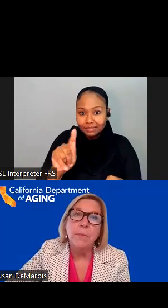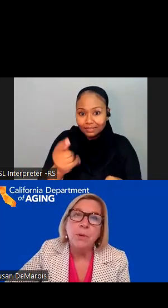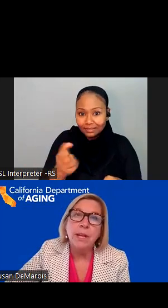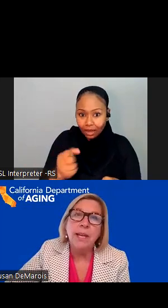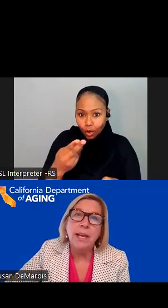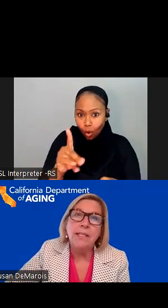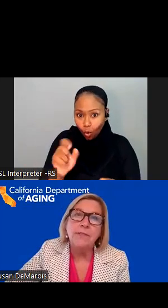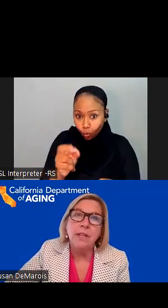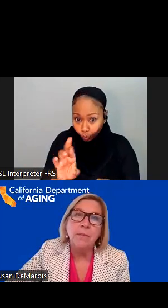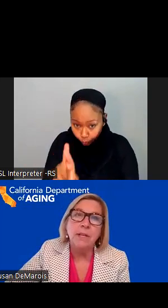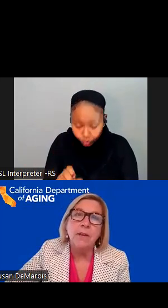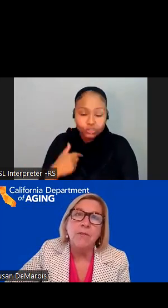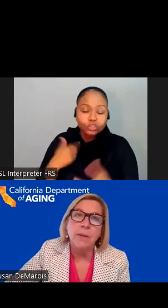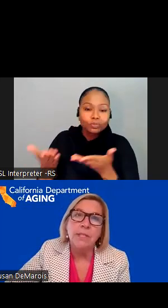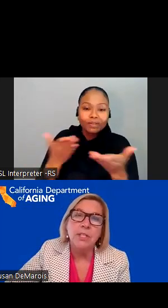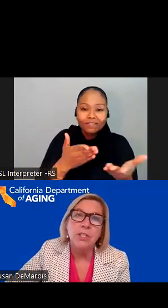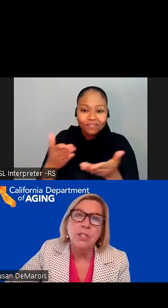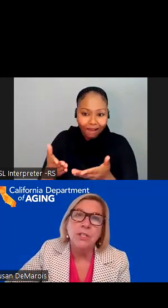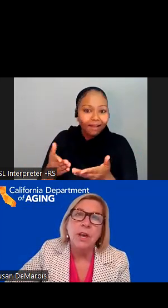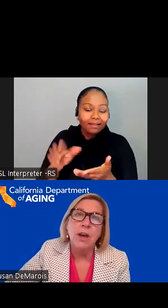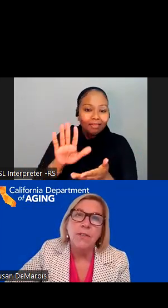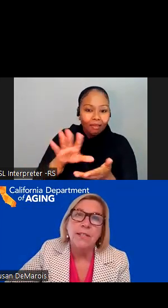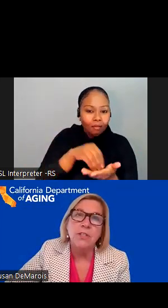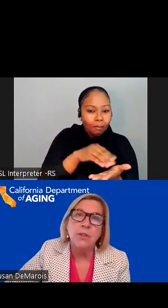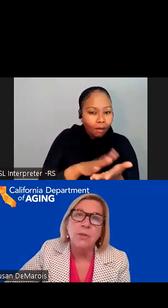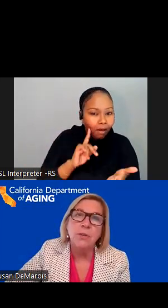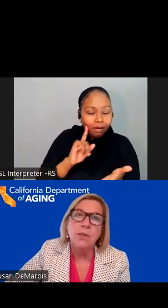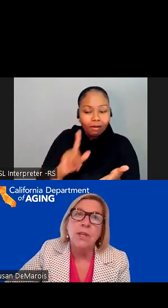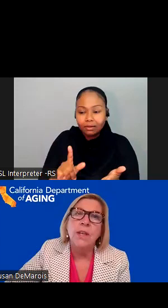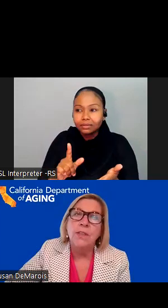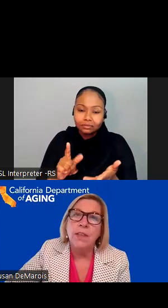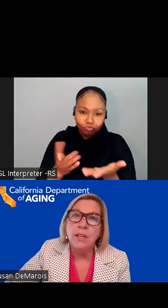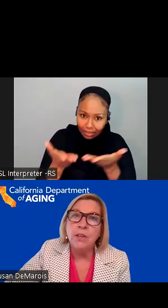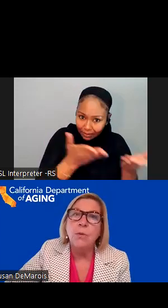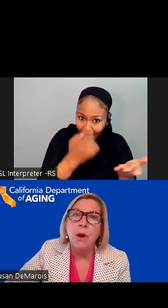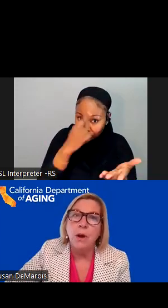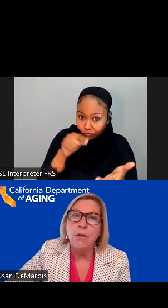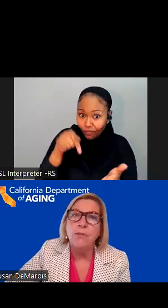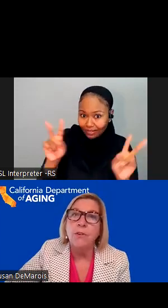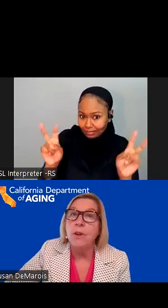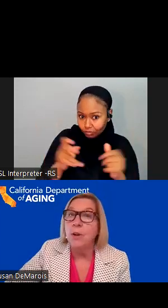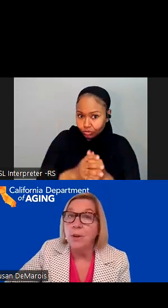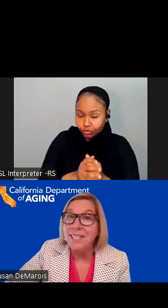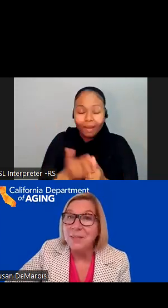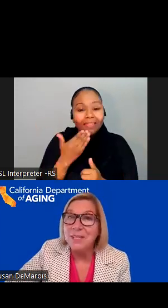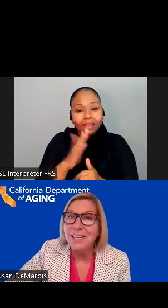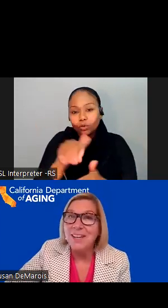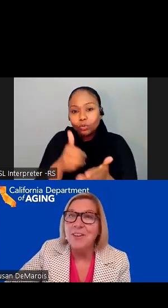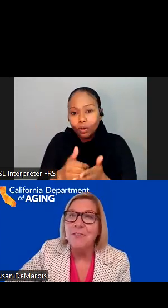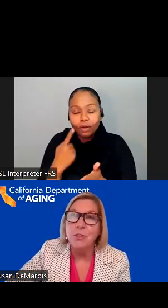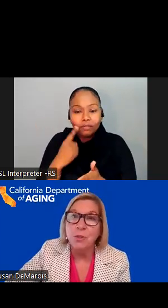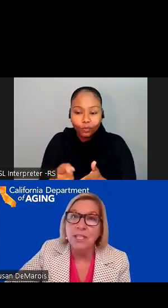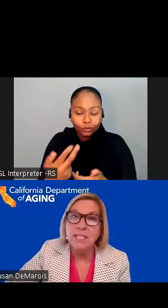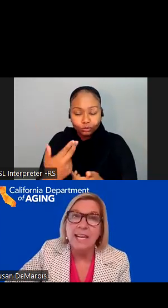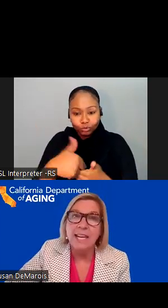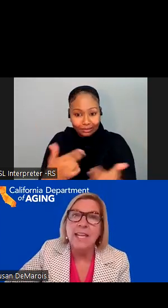provide input and guide the development of recommendations on this issue. Thank you all for agreeing to be here and